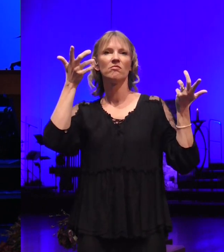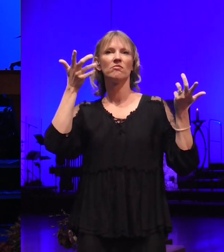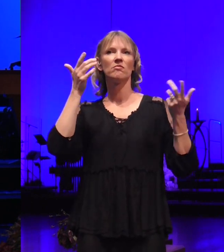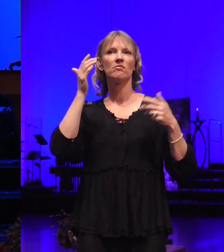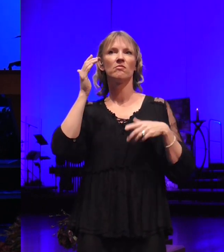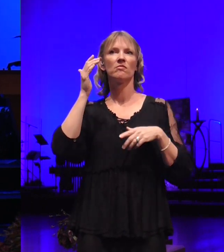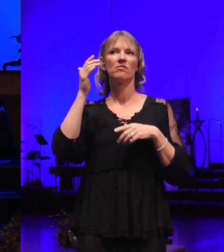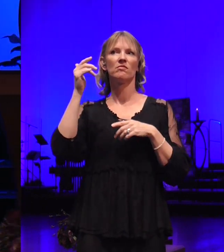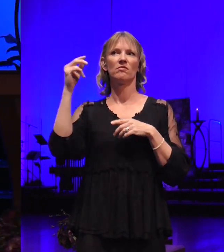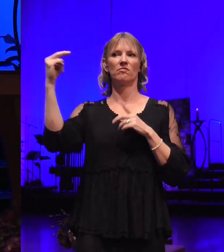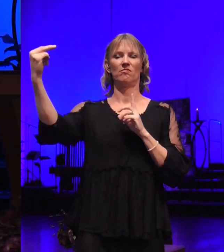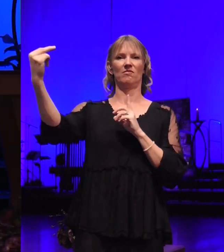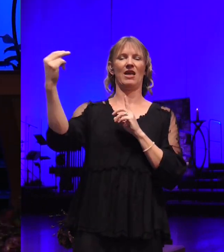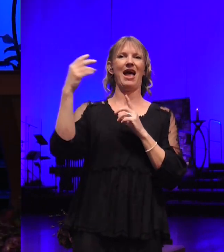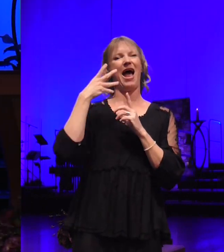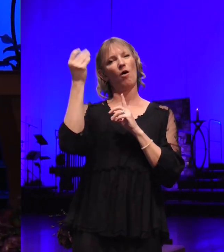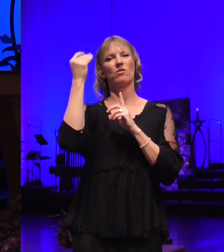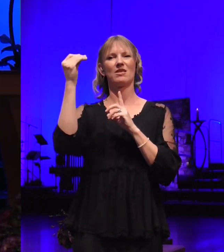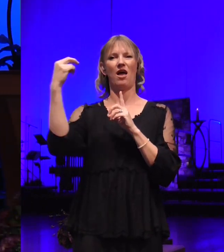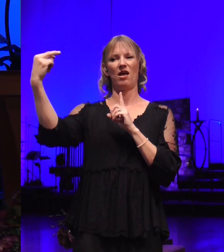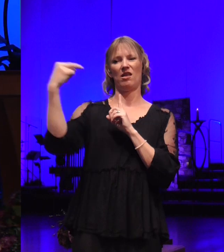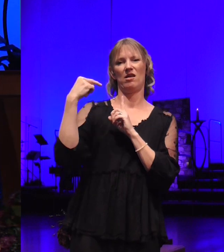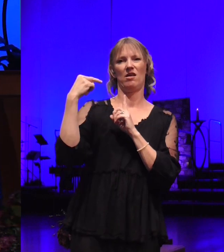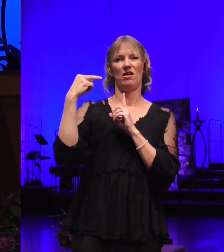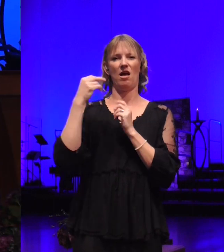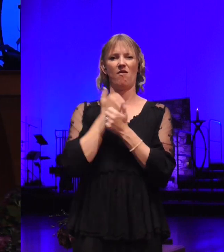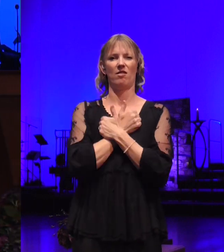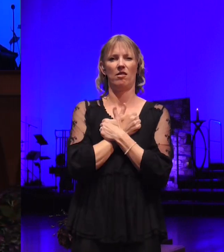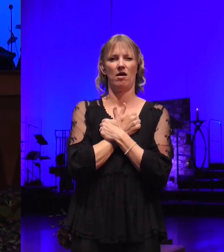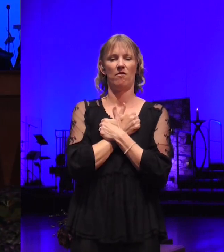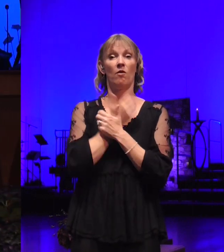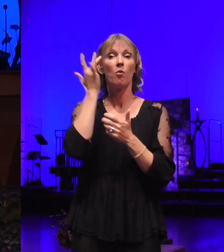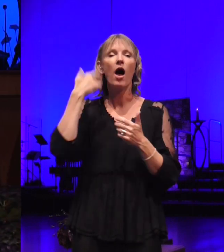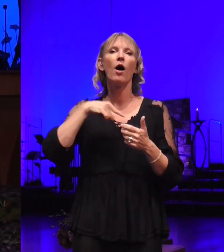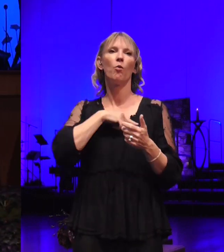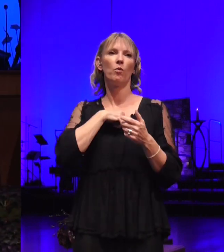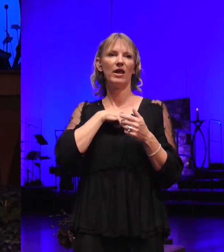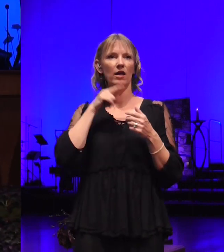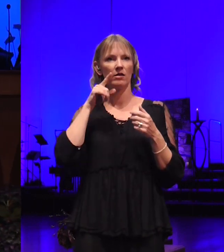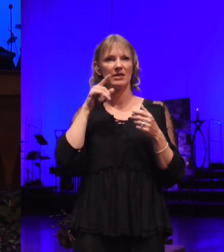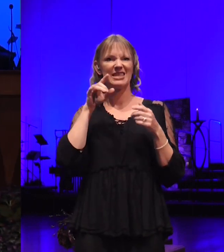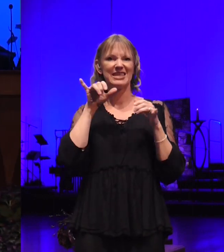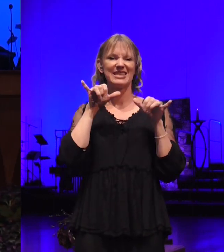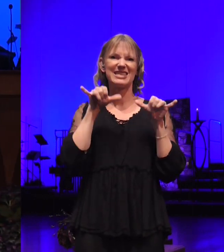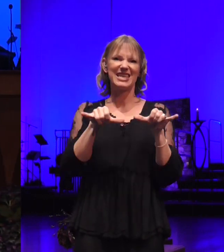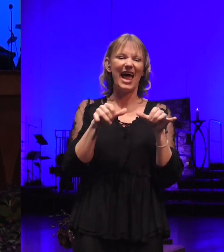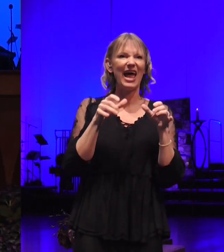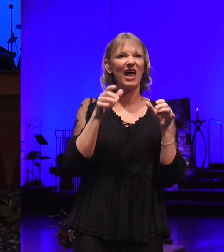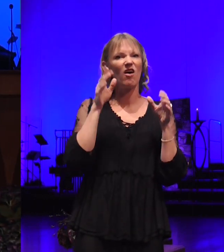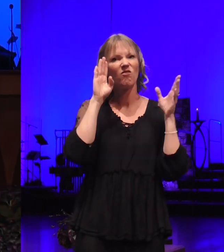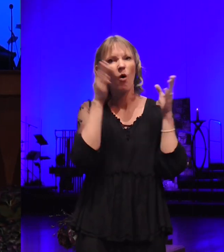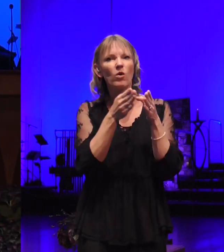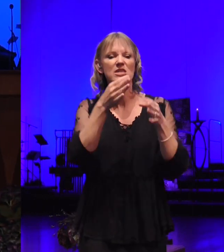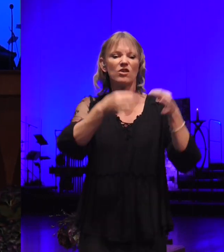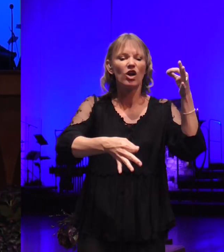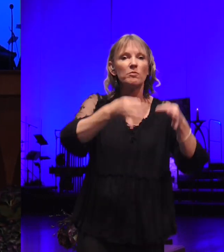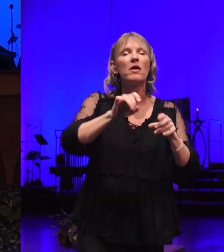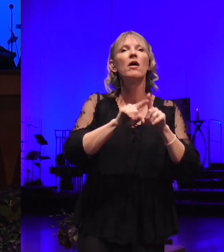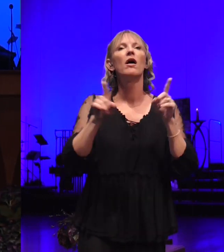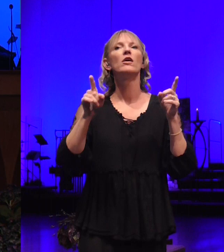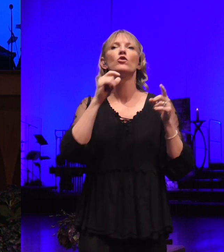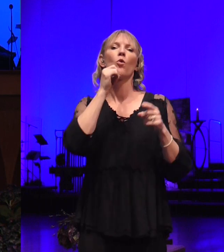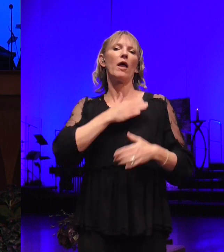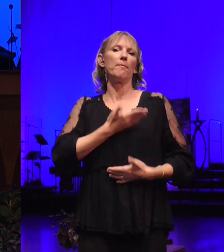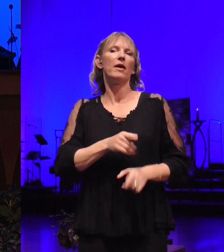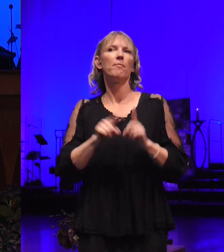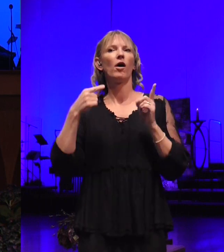outside looking in at love, because we hold on to judgments, because we don't admit it, but we think we're better